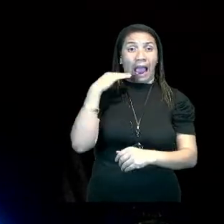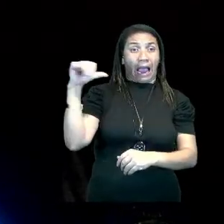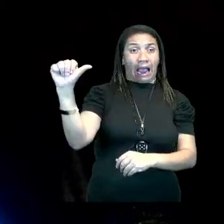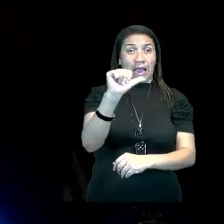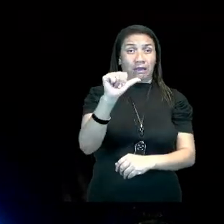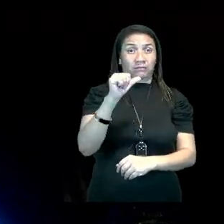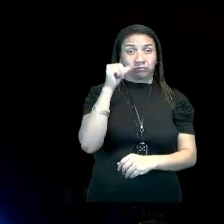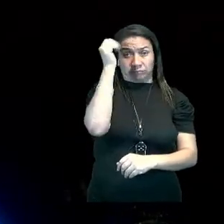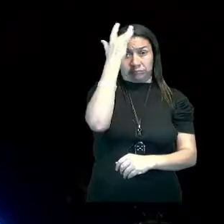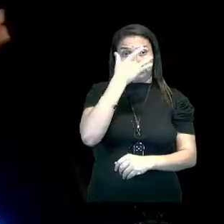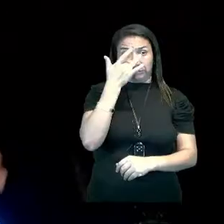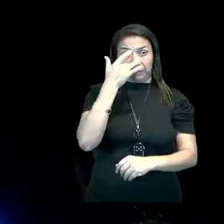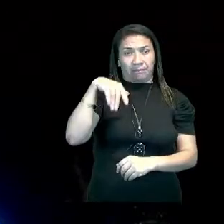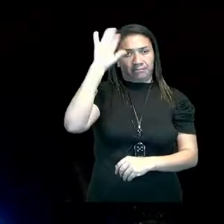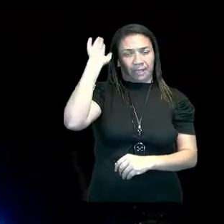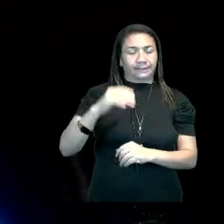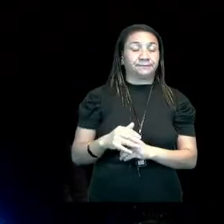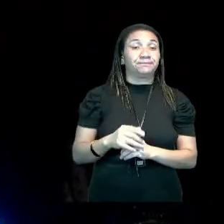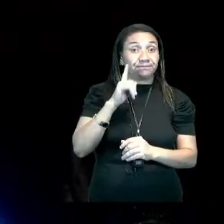Many years